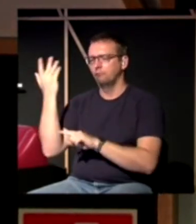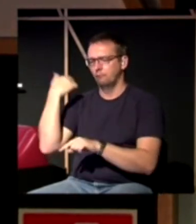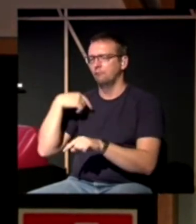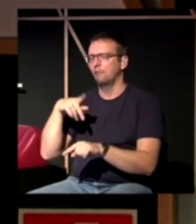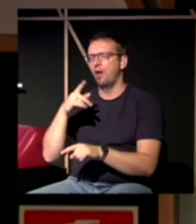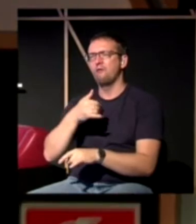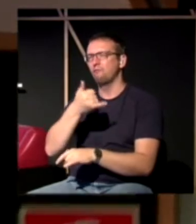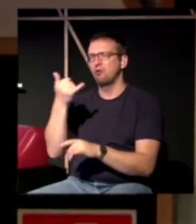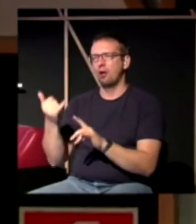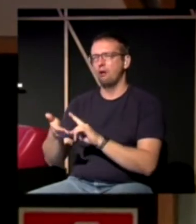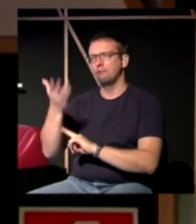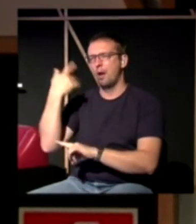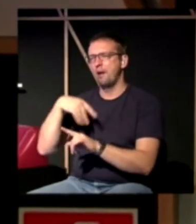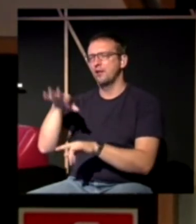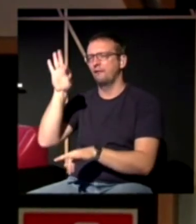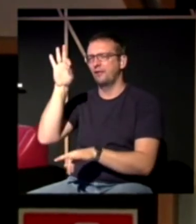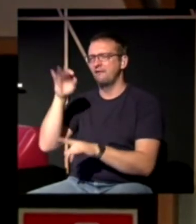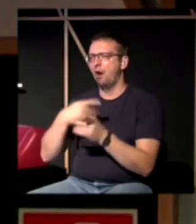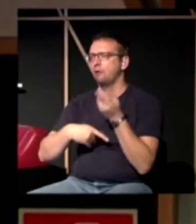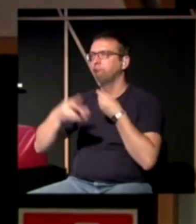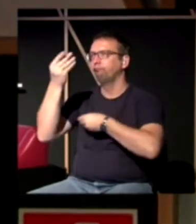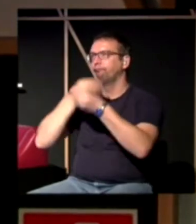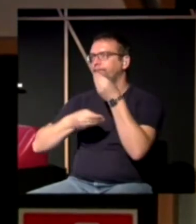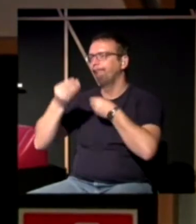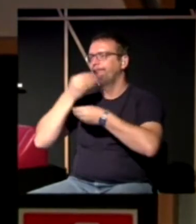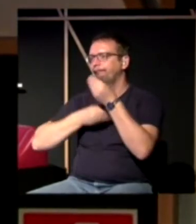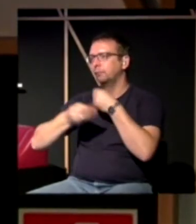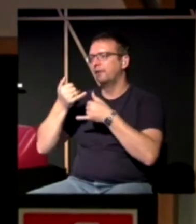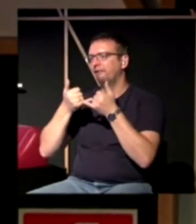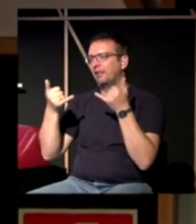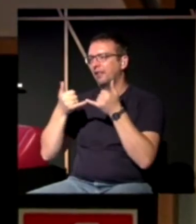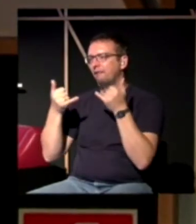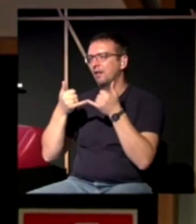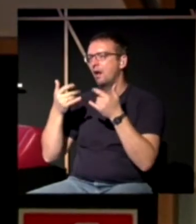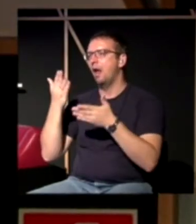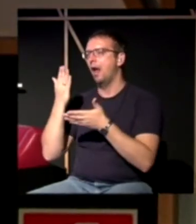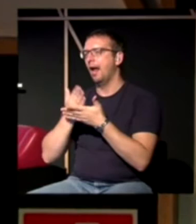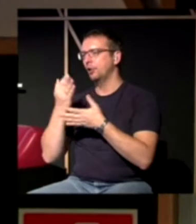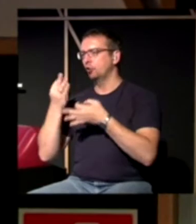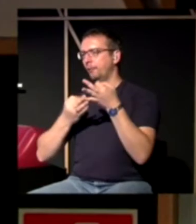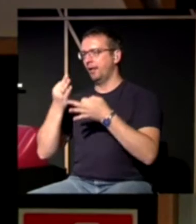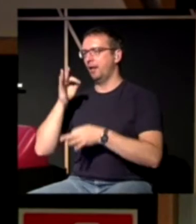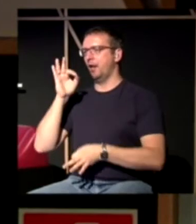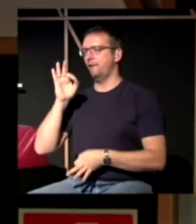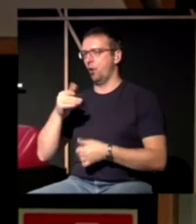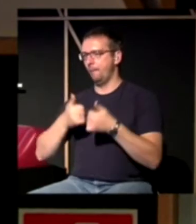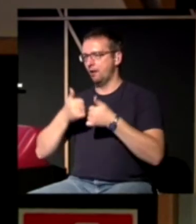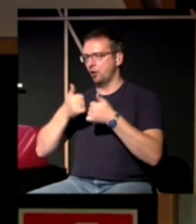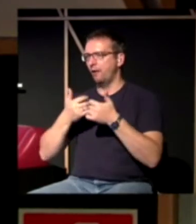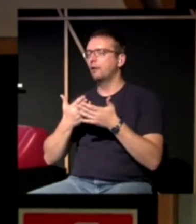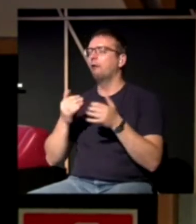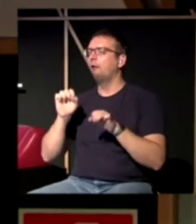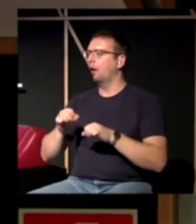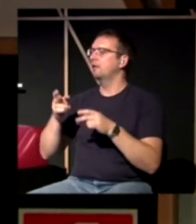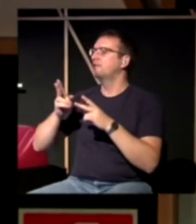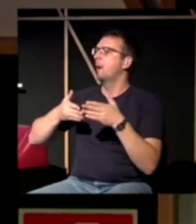audio-descriptive commentary, and we've supported UEFA in providing the service at finals and tournaments for a number of years now. Over the last